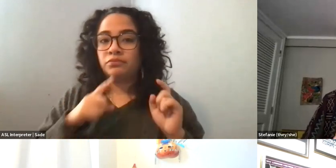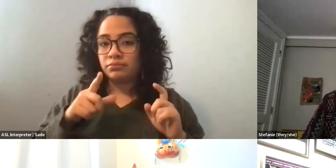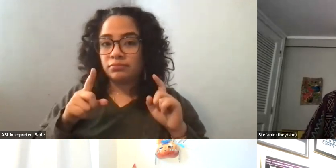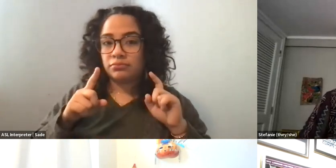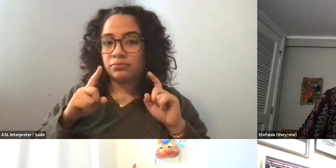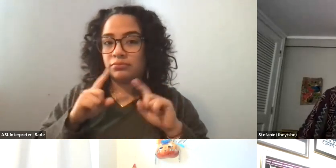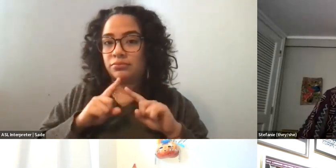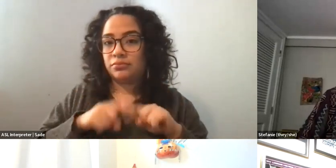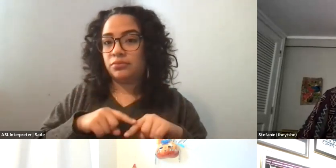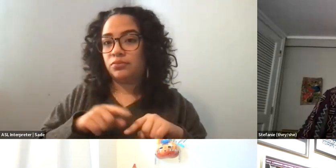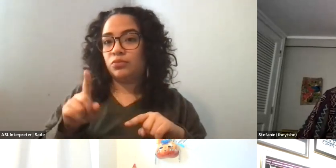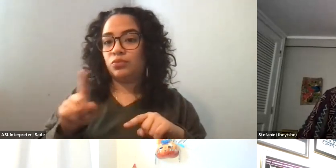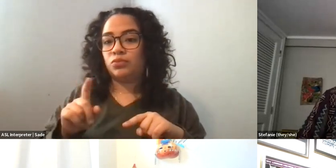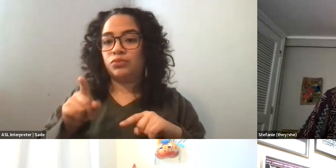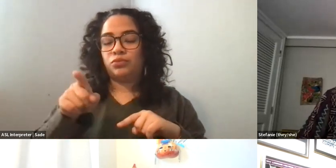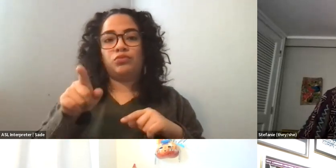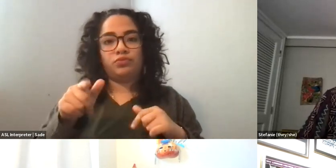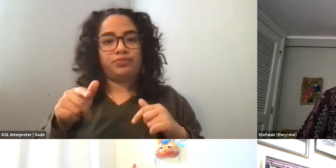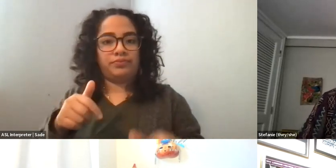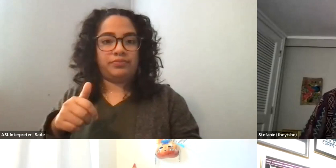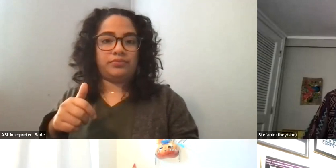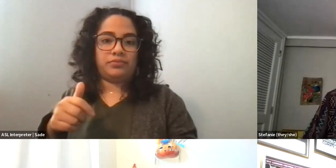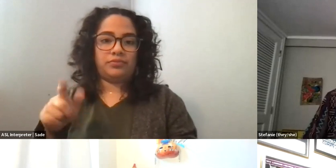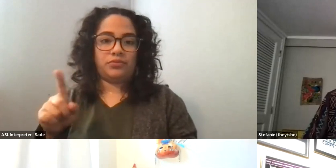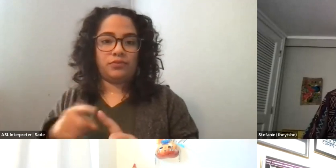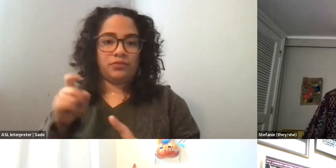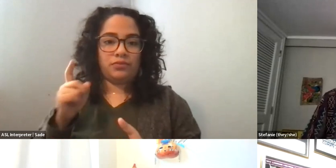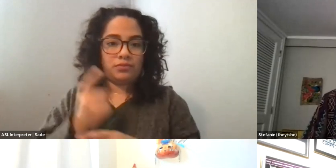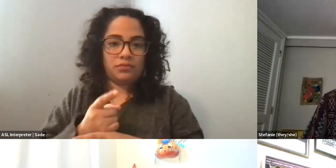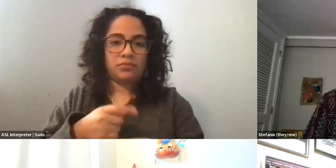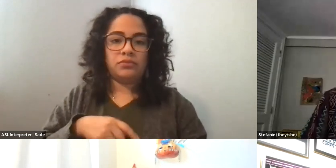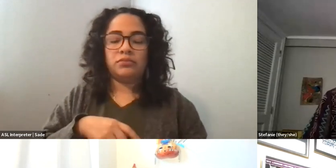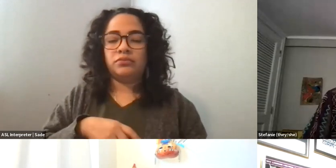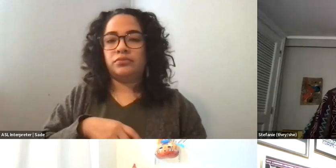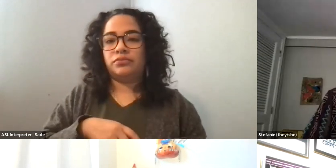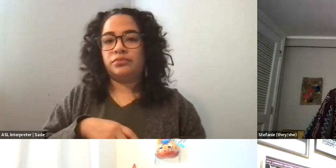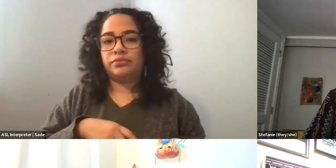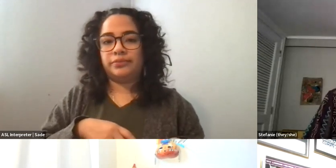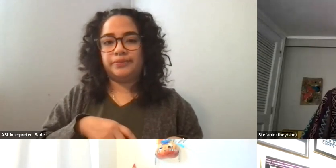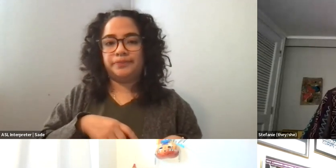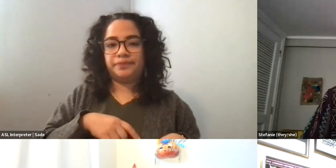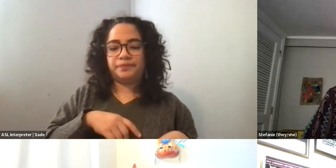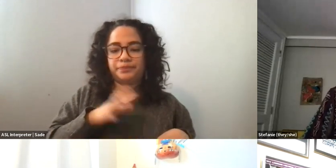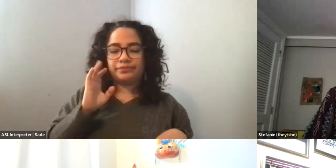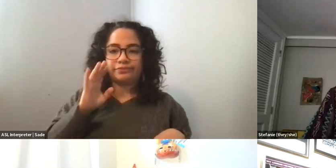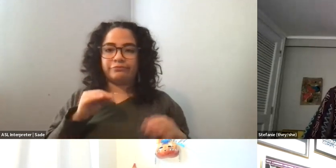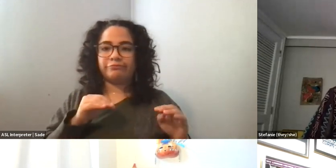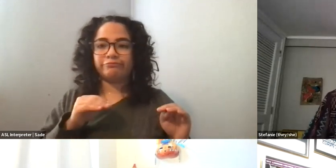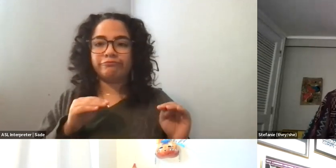you're situated, right? I've seen a lot of progress in moving from conversations of raising awareness and